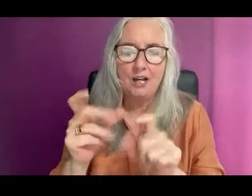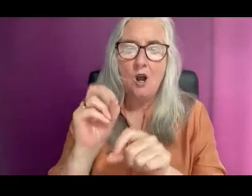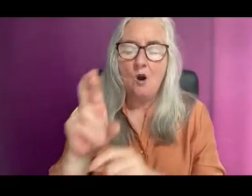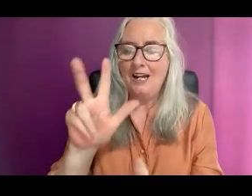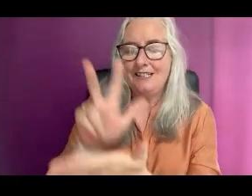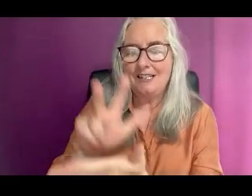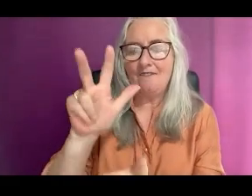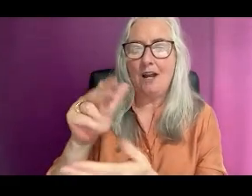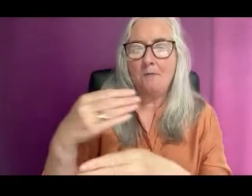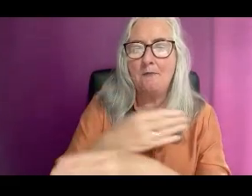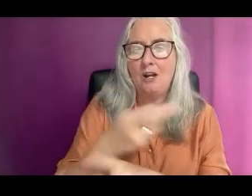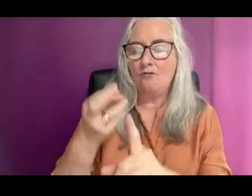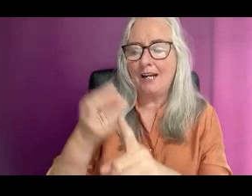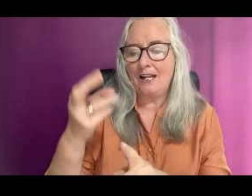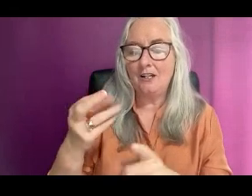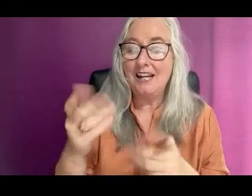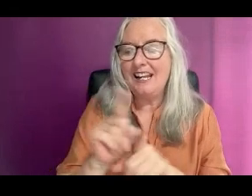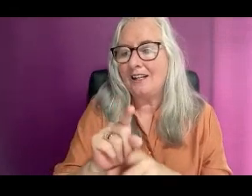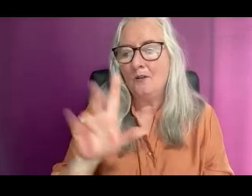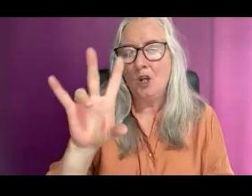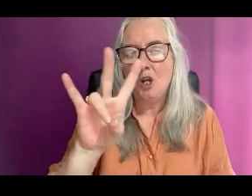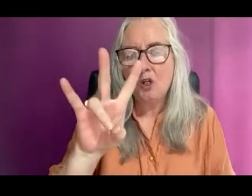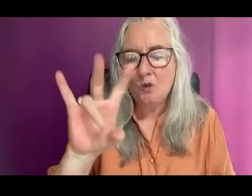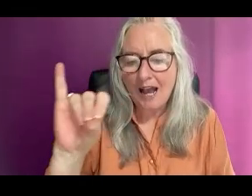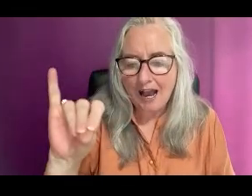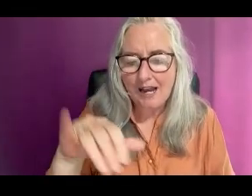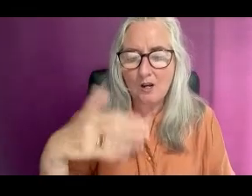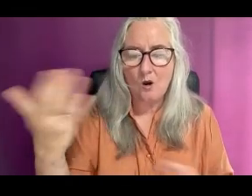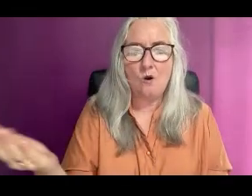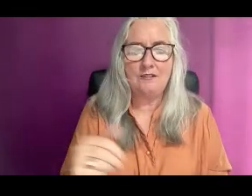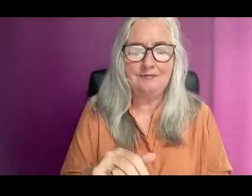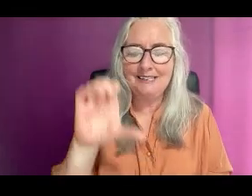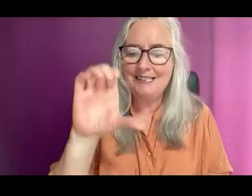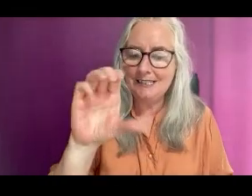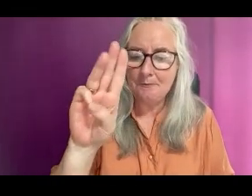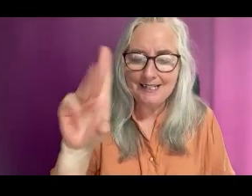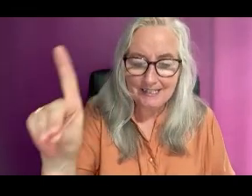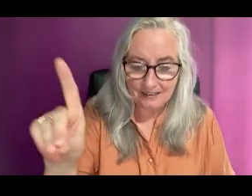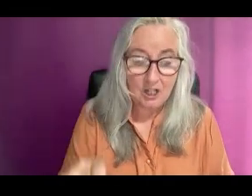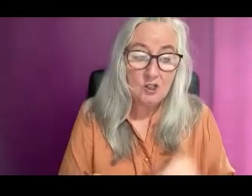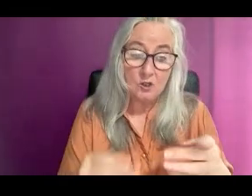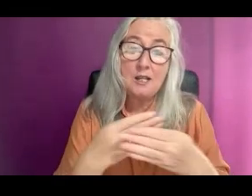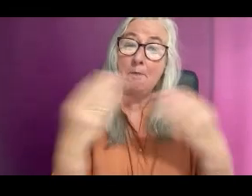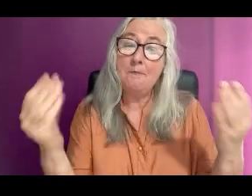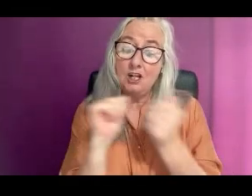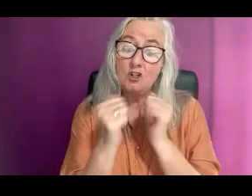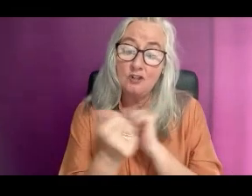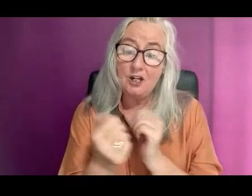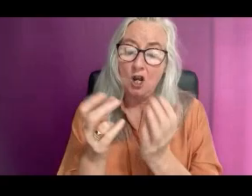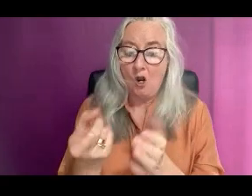recognized governing body like QQI or CPD. So I suppose the big change there is if the qualified if the trainer